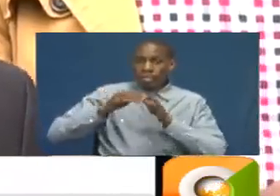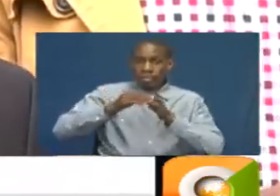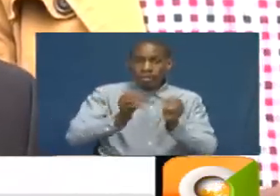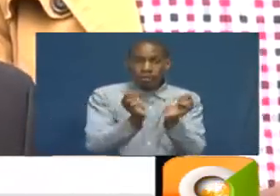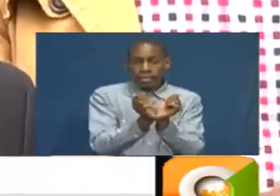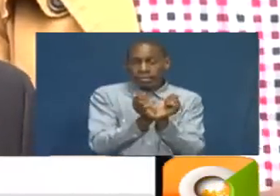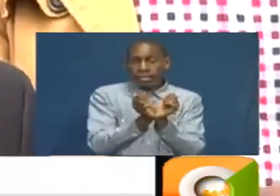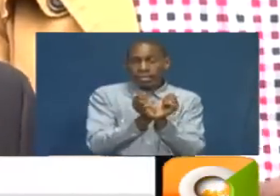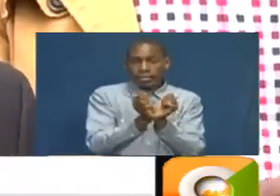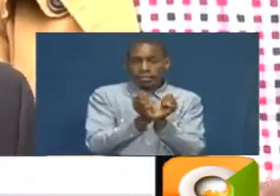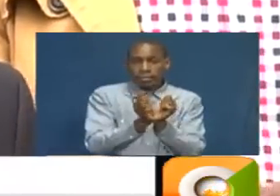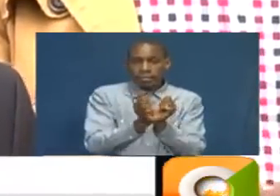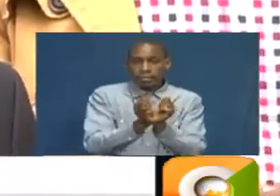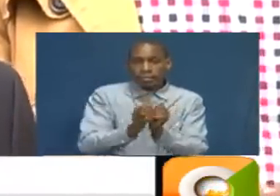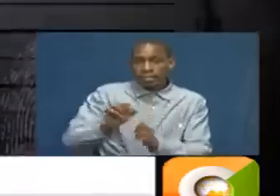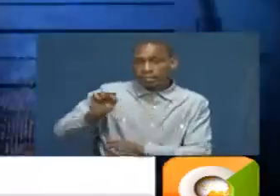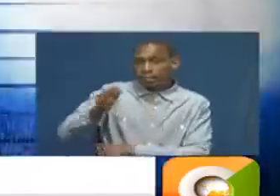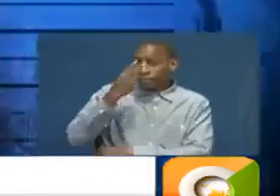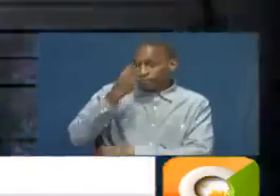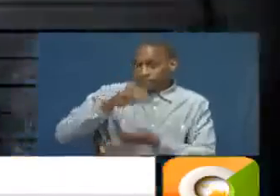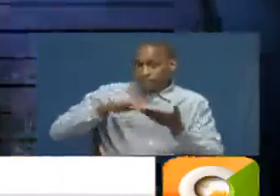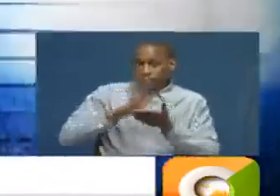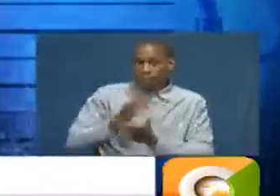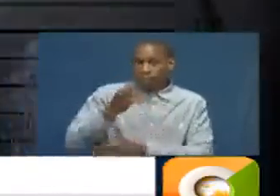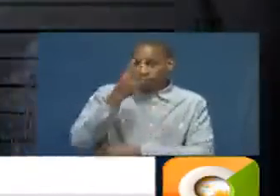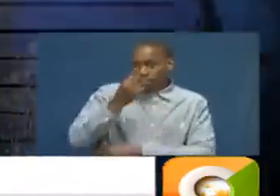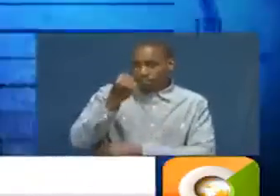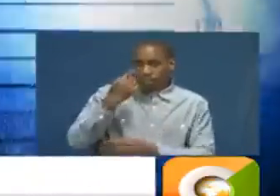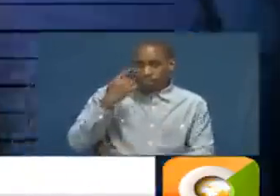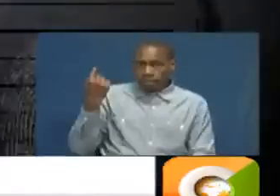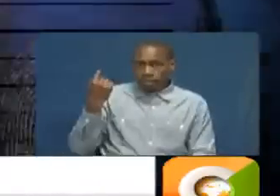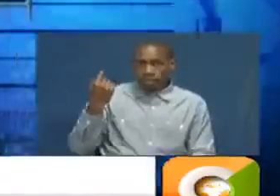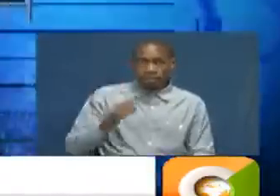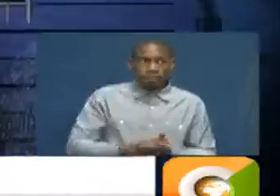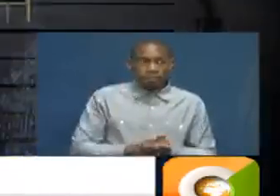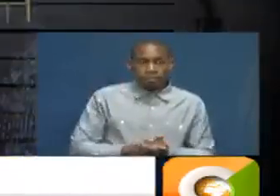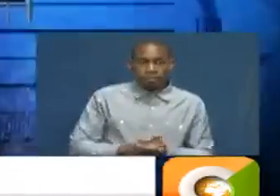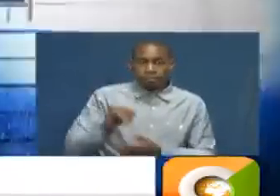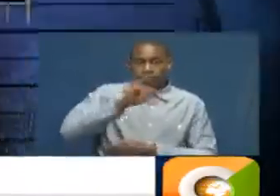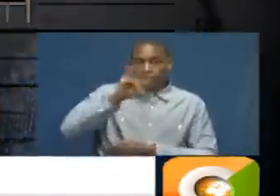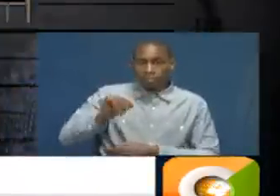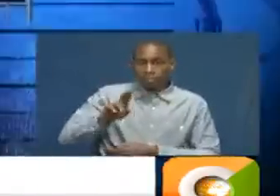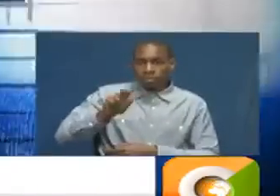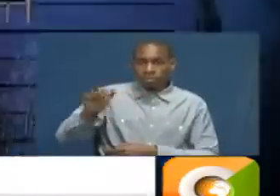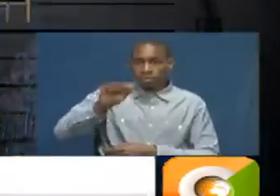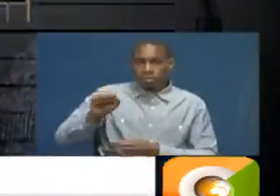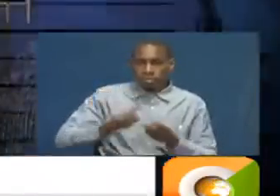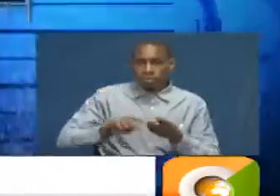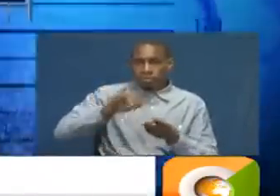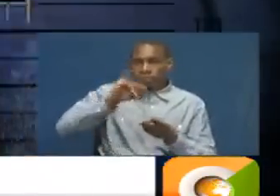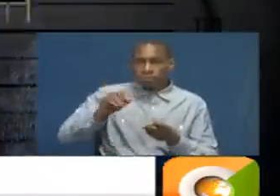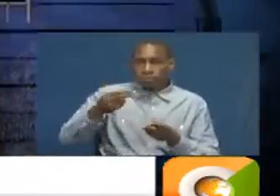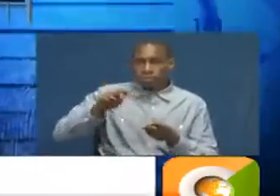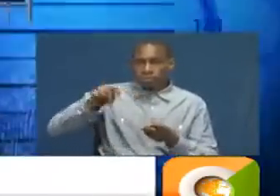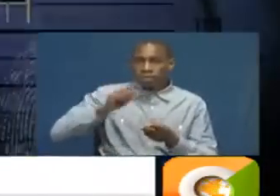arrest of five more suspects. The five suspects, 27-year-old Julius Otieno, Josephat